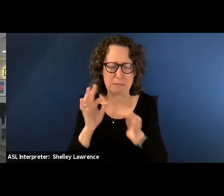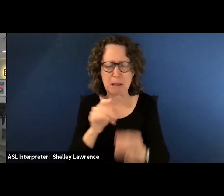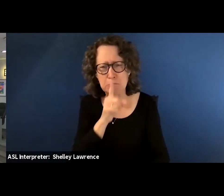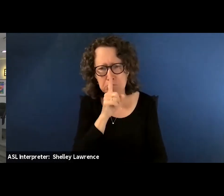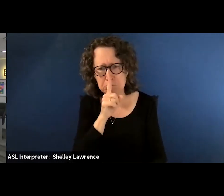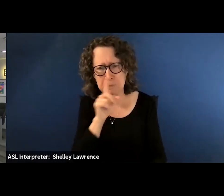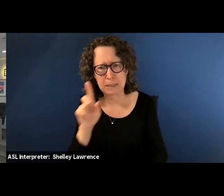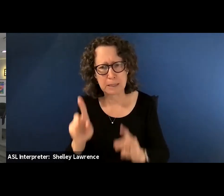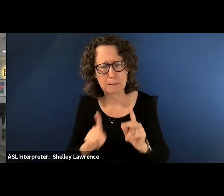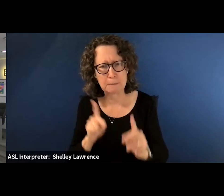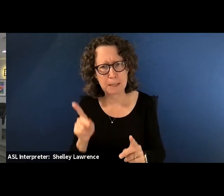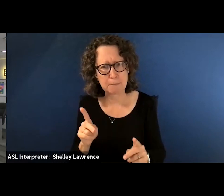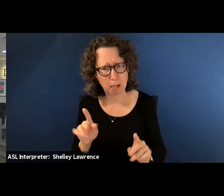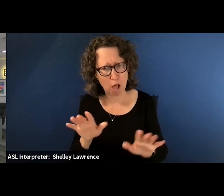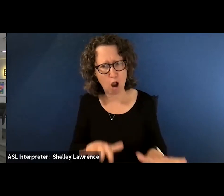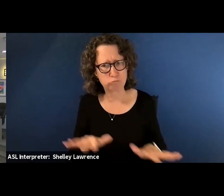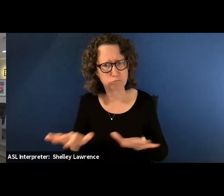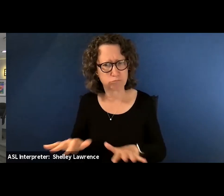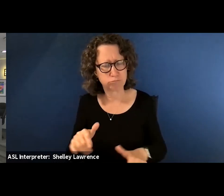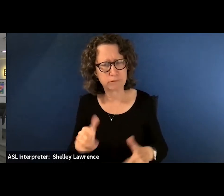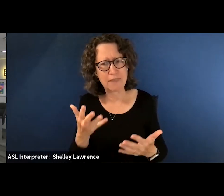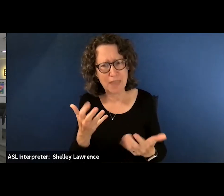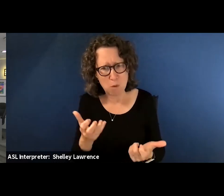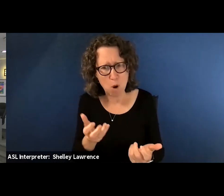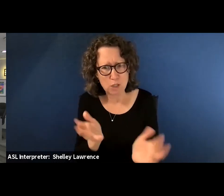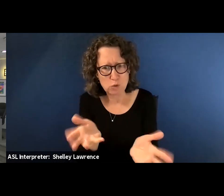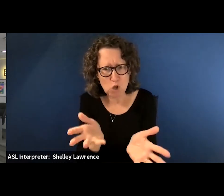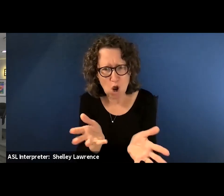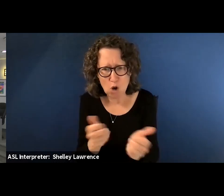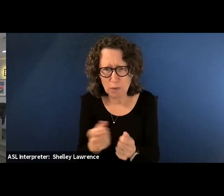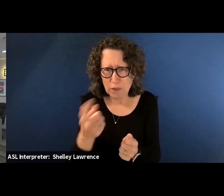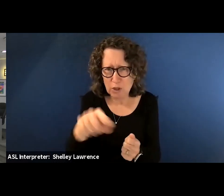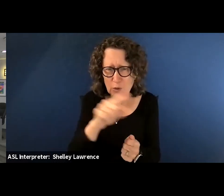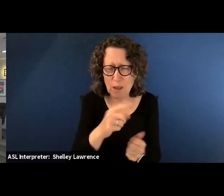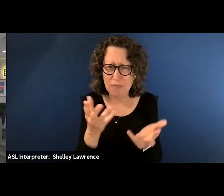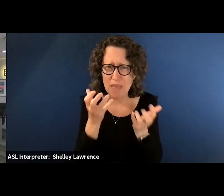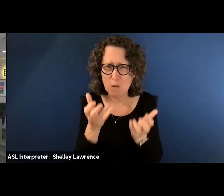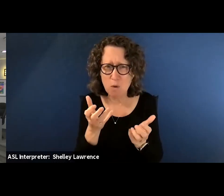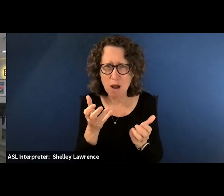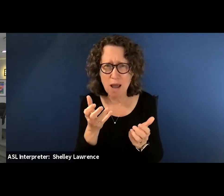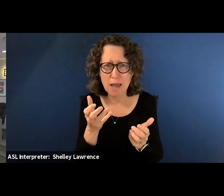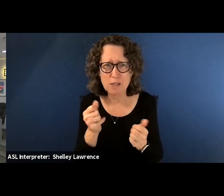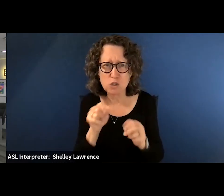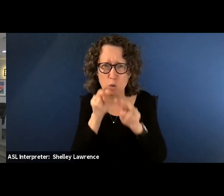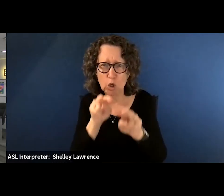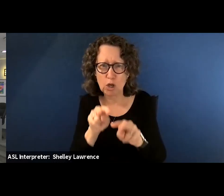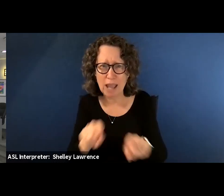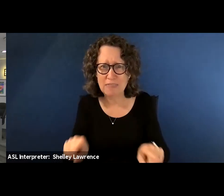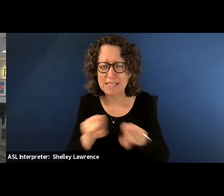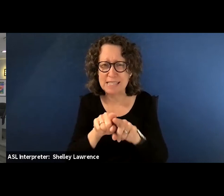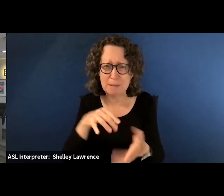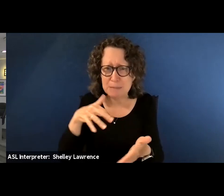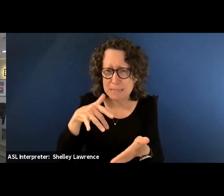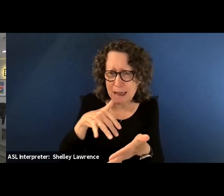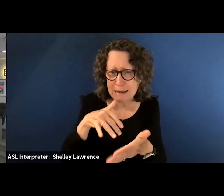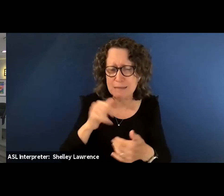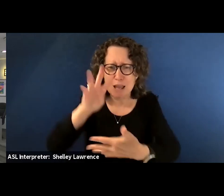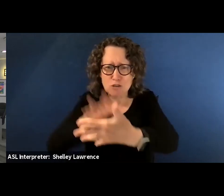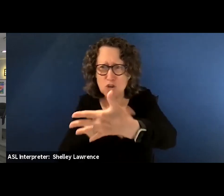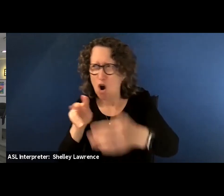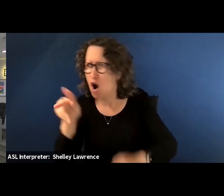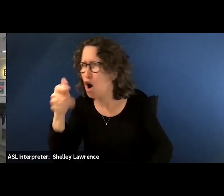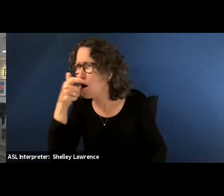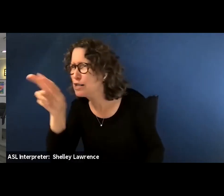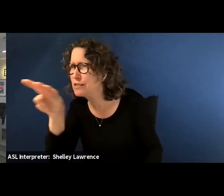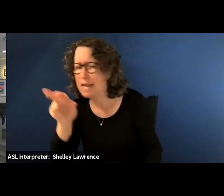very chillax. They just want to talk. And they want to look at the same studies and charts. And I'm